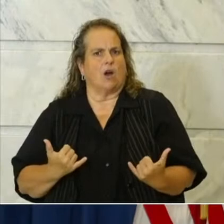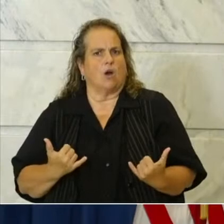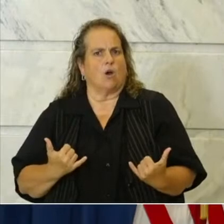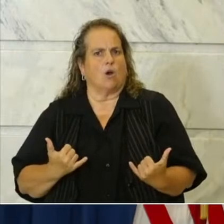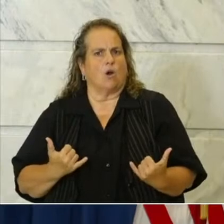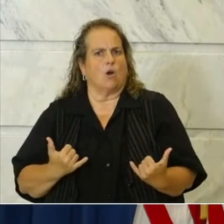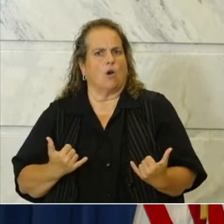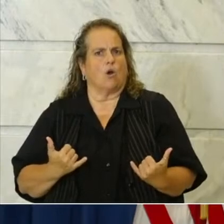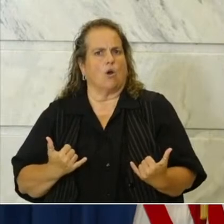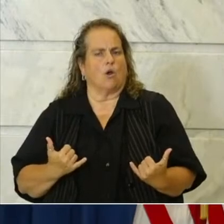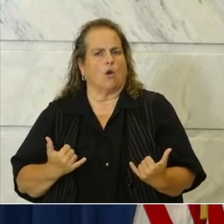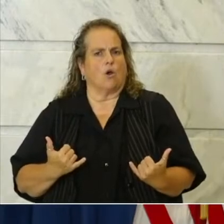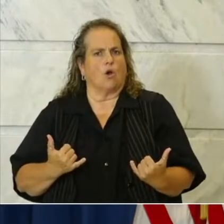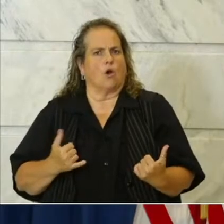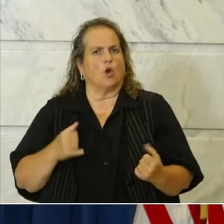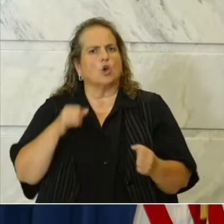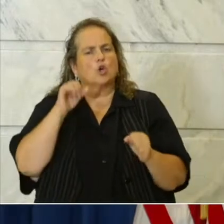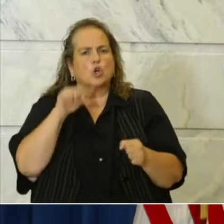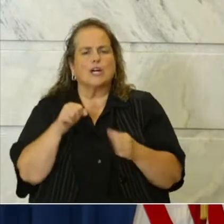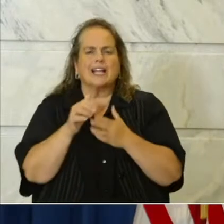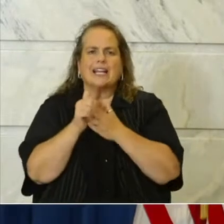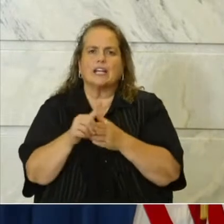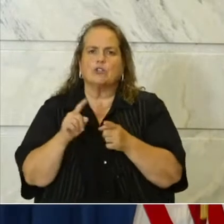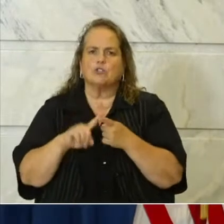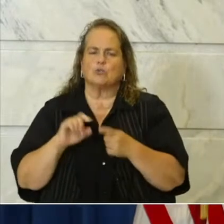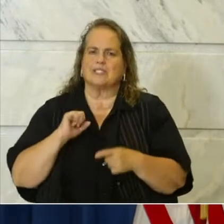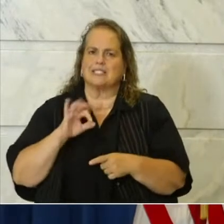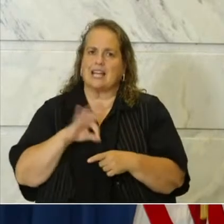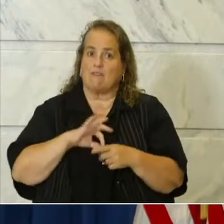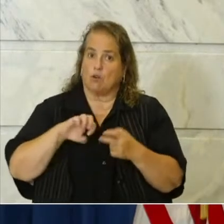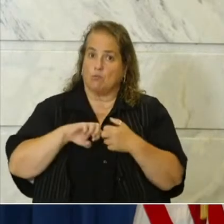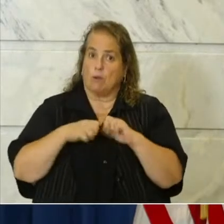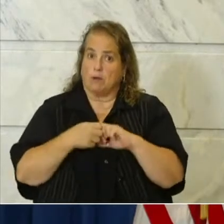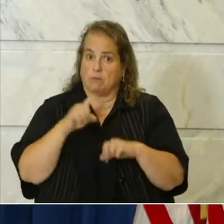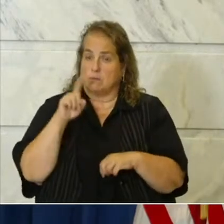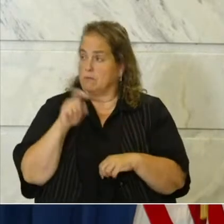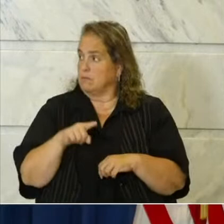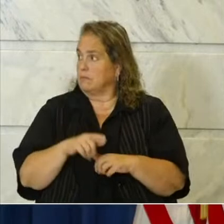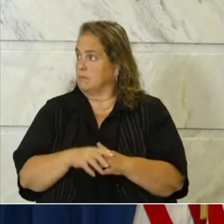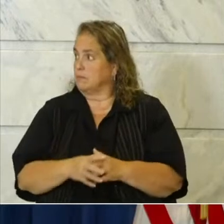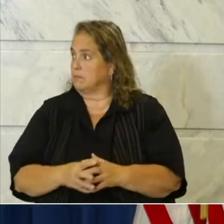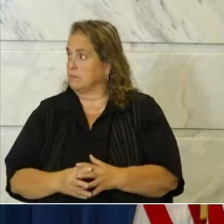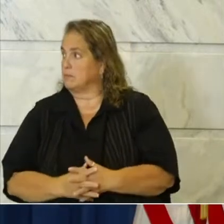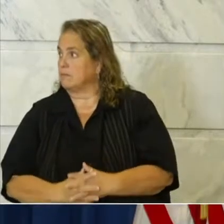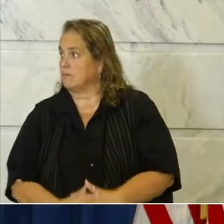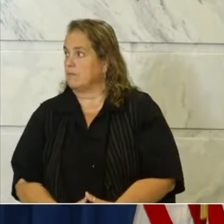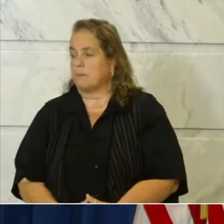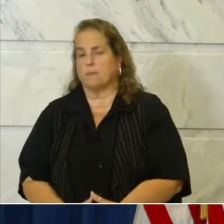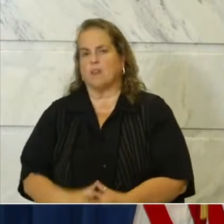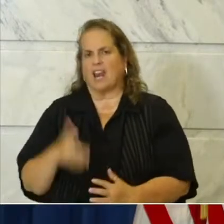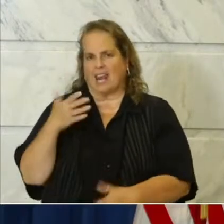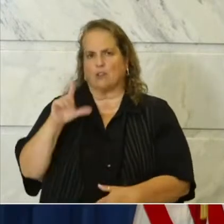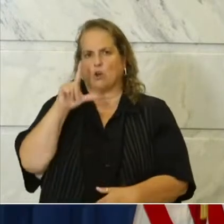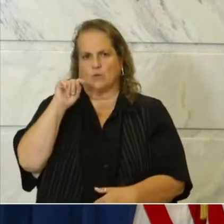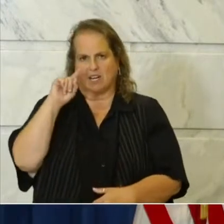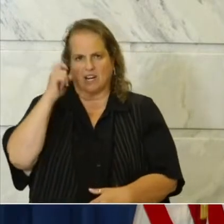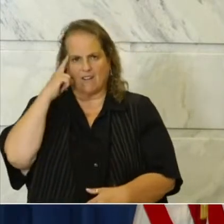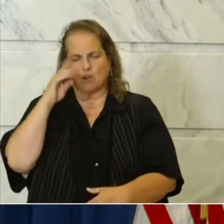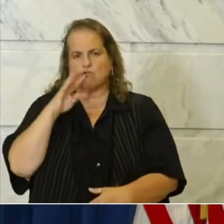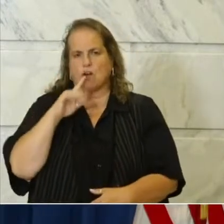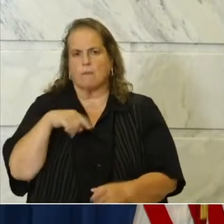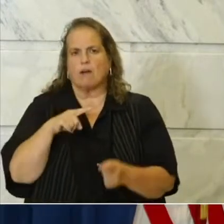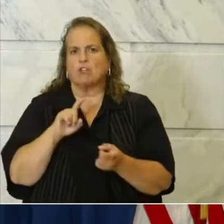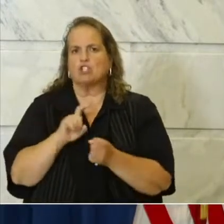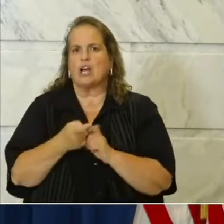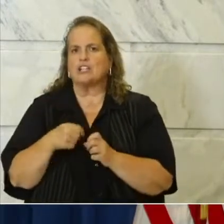potentially lead to staffing problems? Well, I'll let the Lieutenant Governor talk about the change in days to